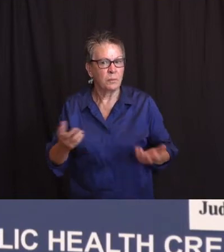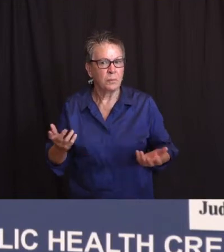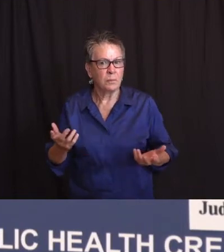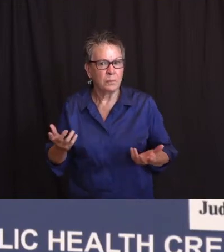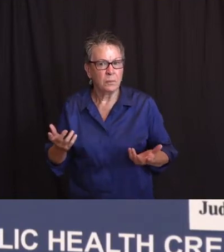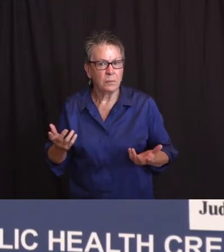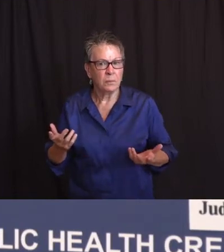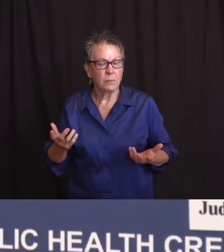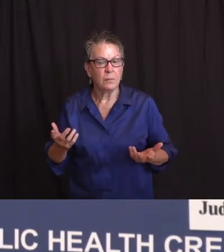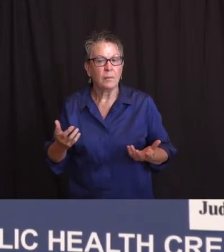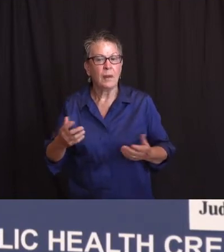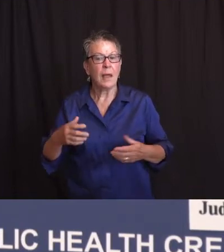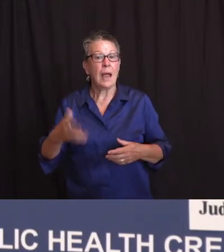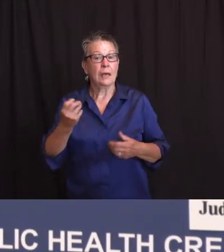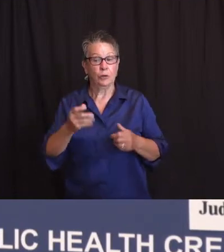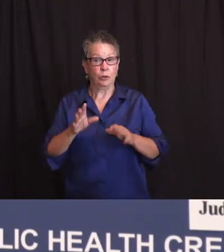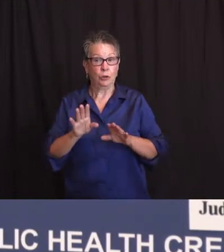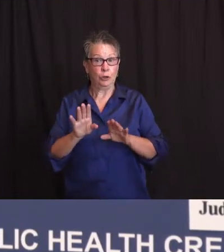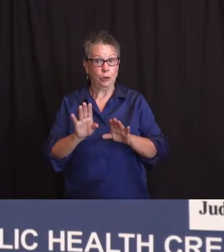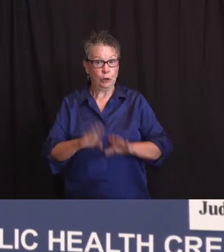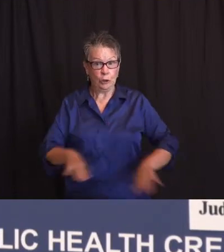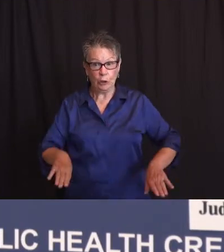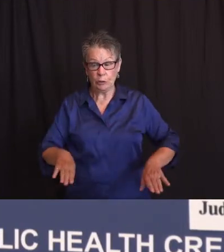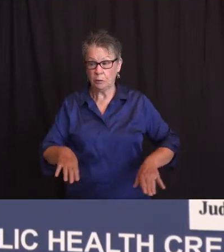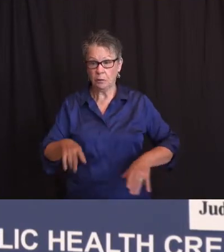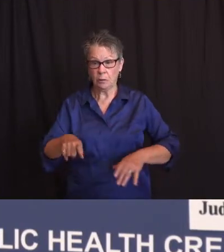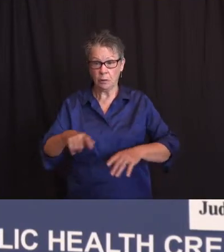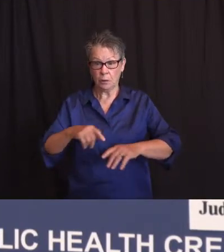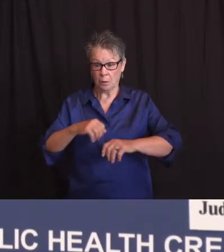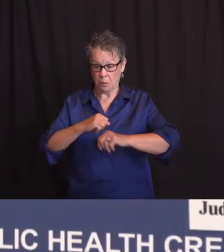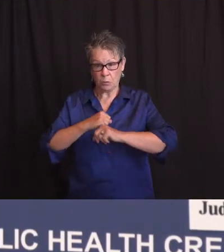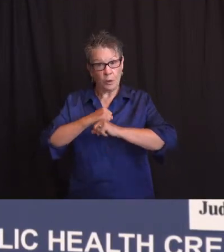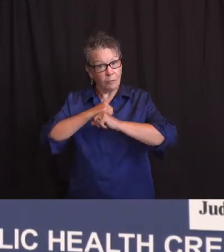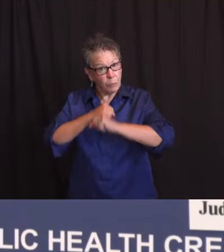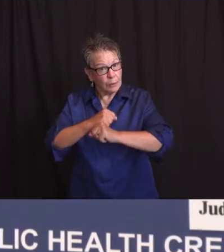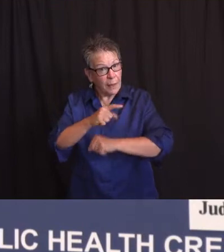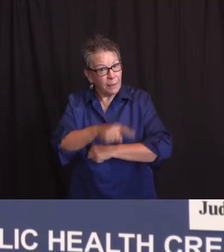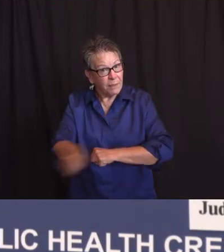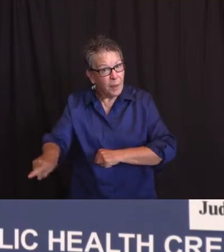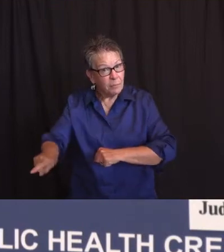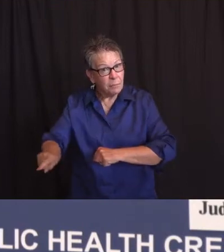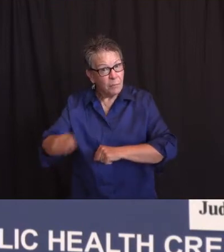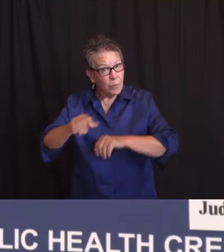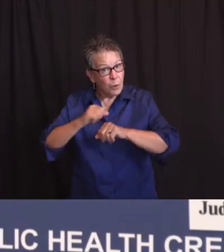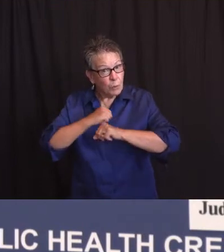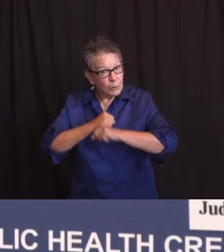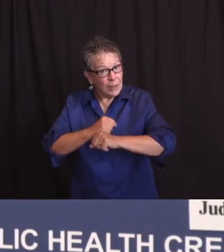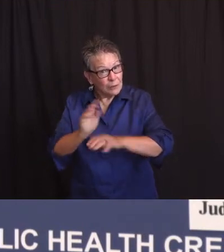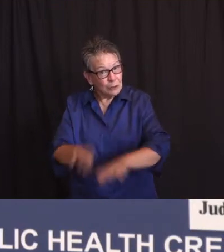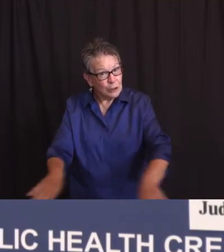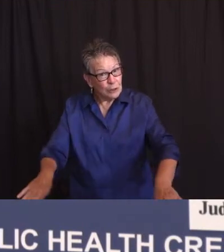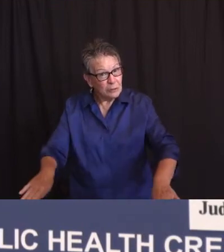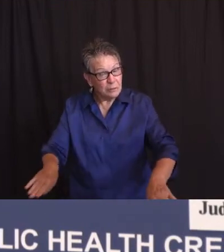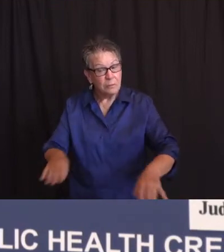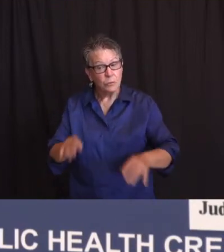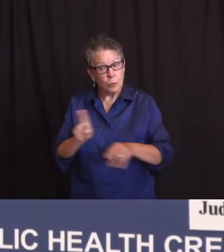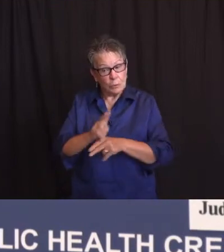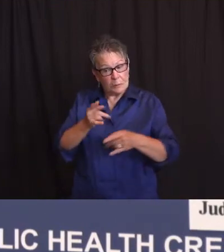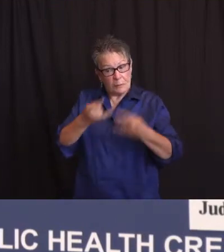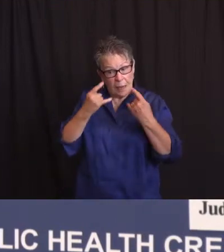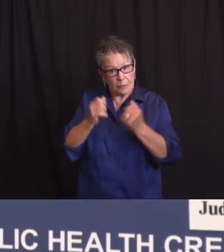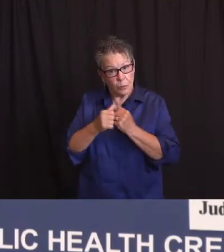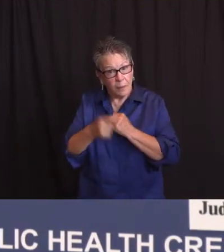and protecting them, and whether it's protecting them by wearing masks, and whether that mask is in the classroom or that mask is at gatherings